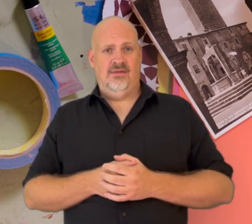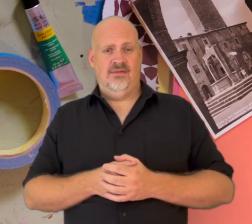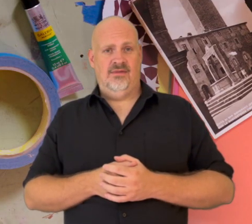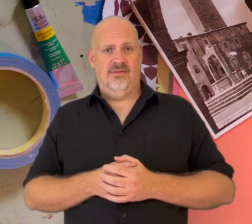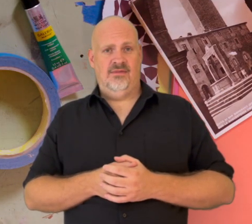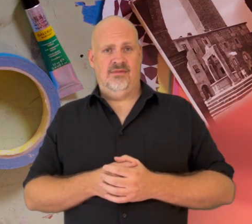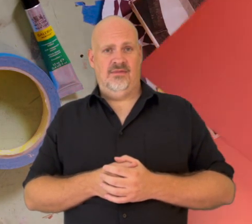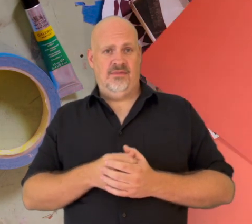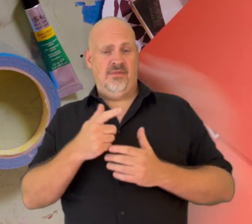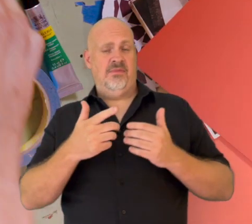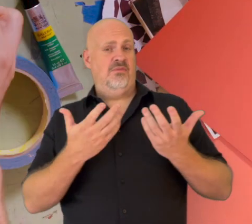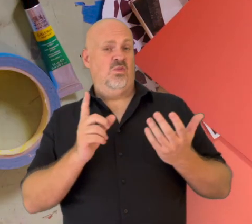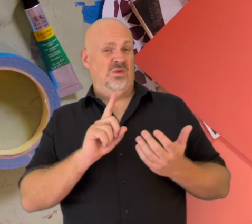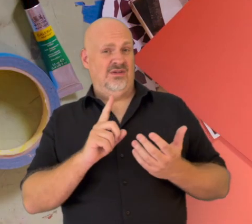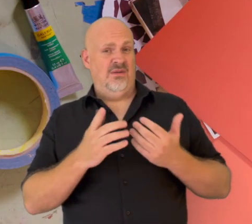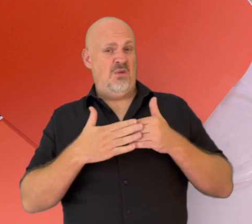more pieces of paper.